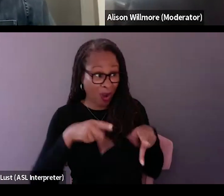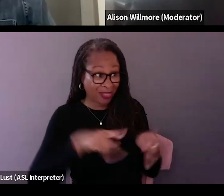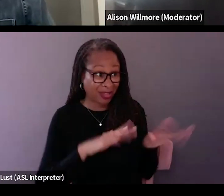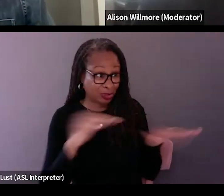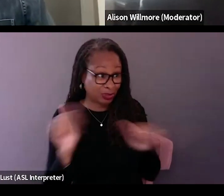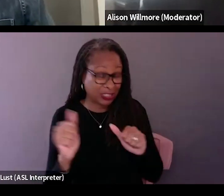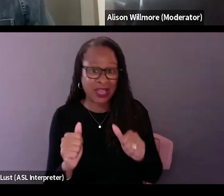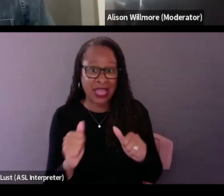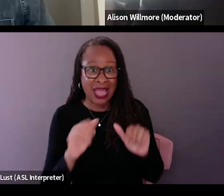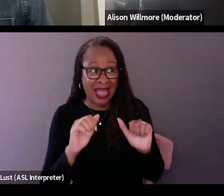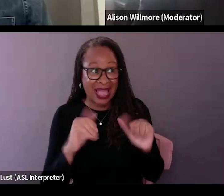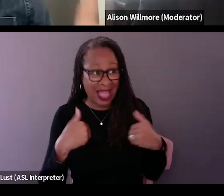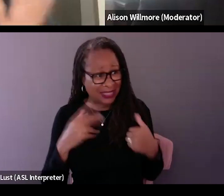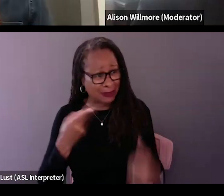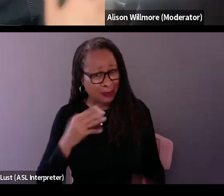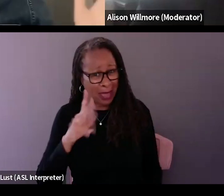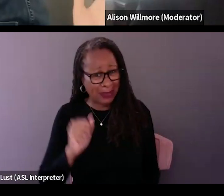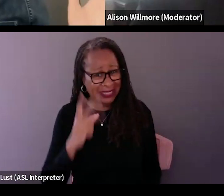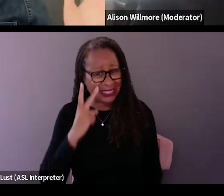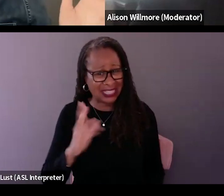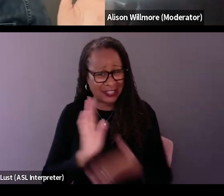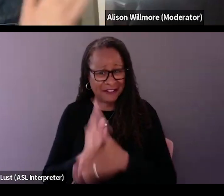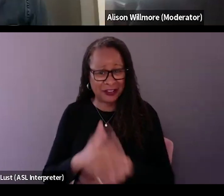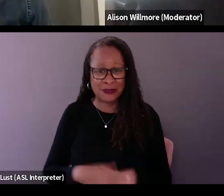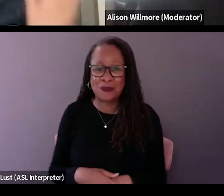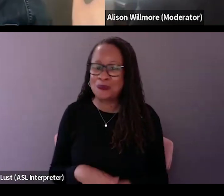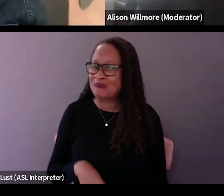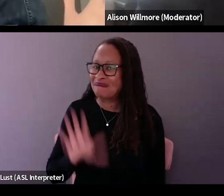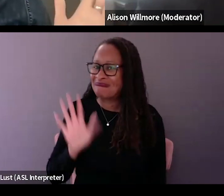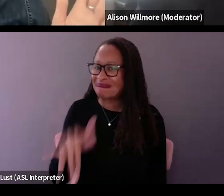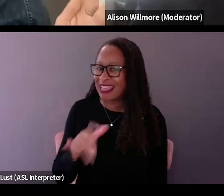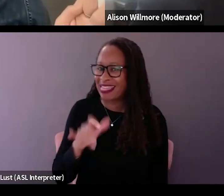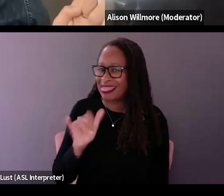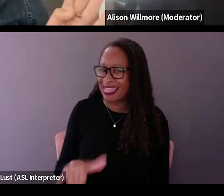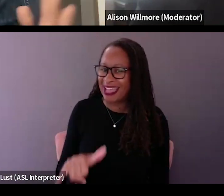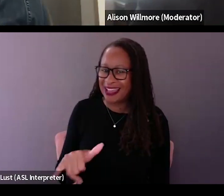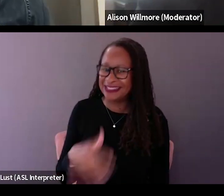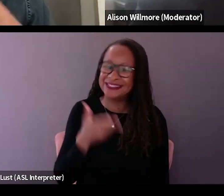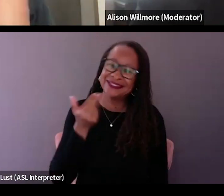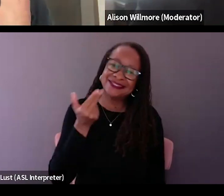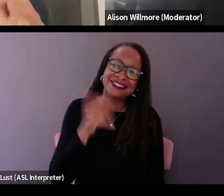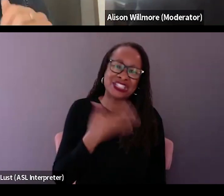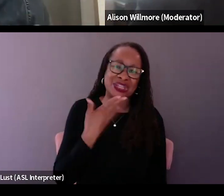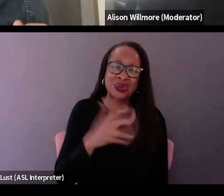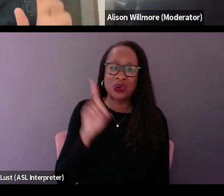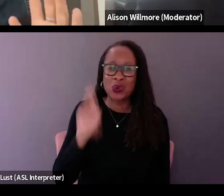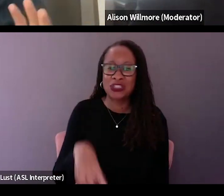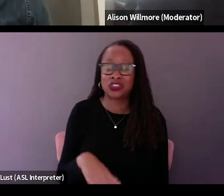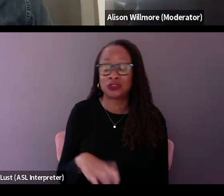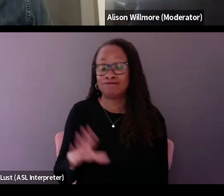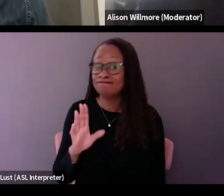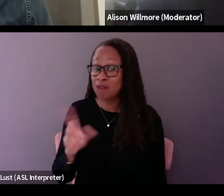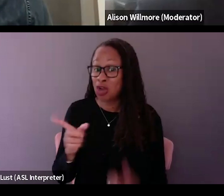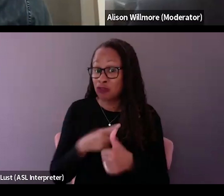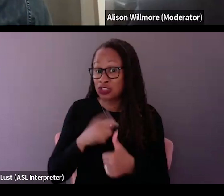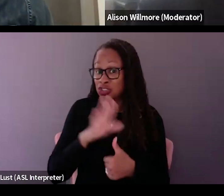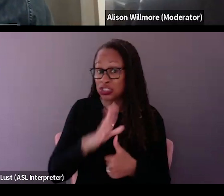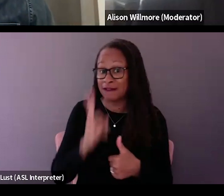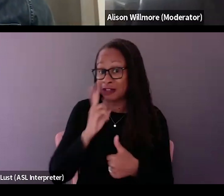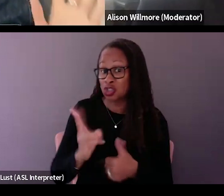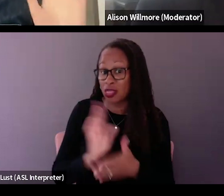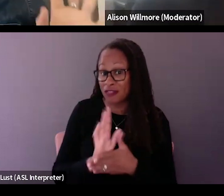That is a good question. I know she never saw the film. She was not interested in the film while we were making it. What she would always say is